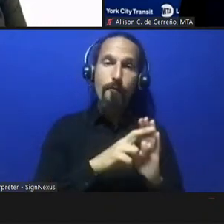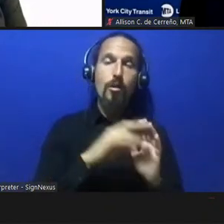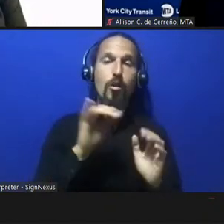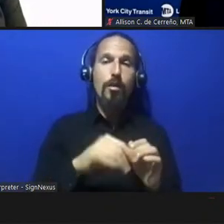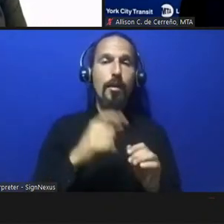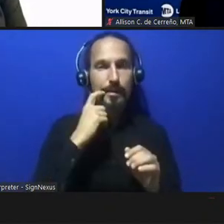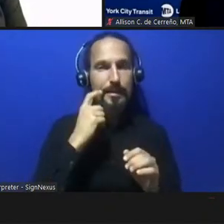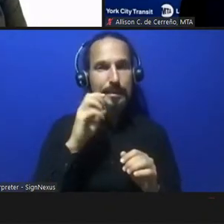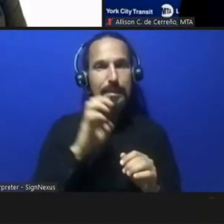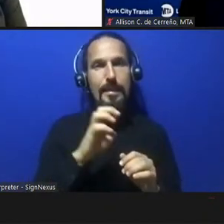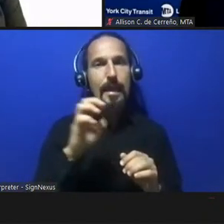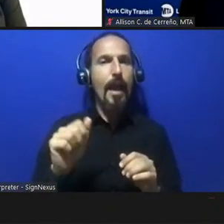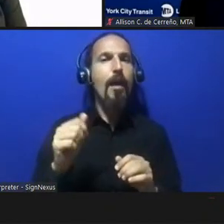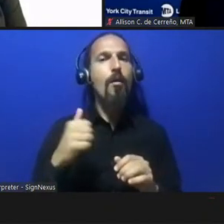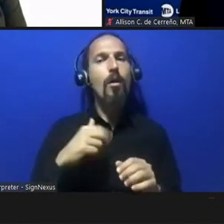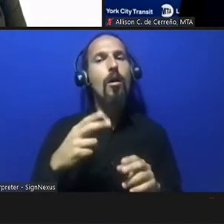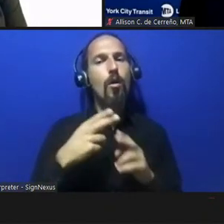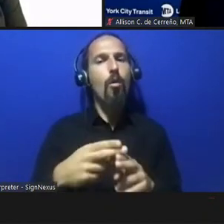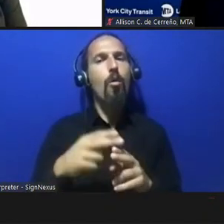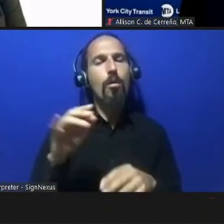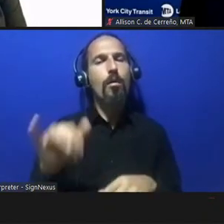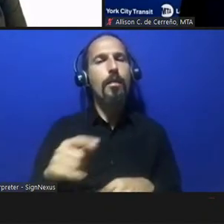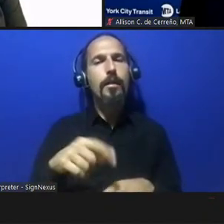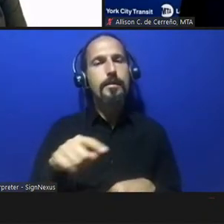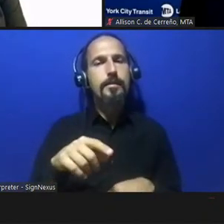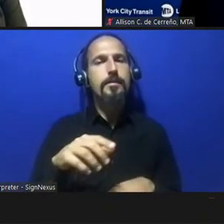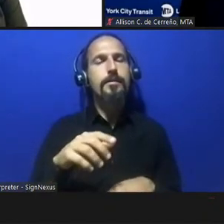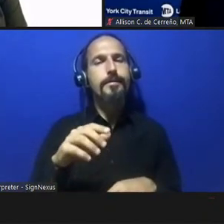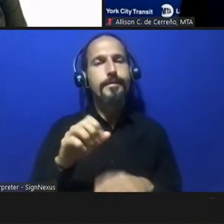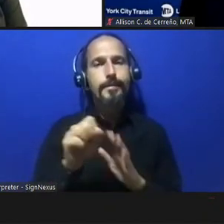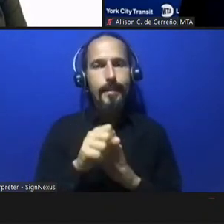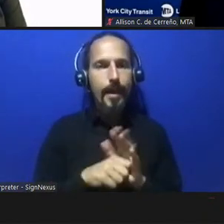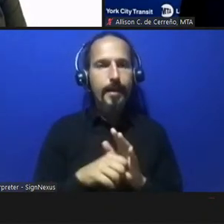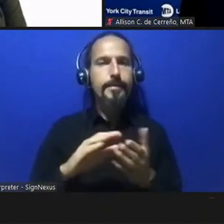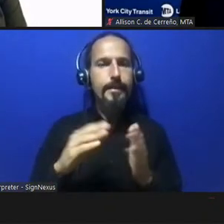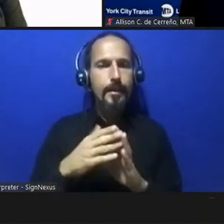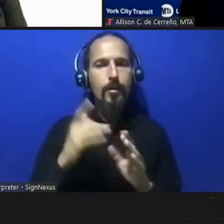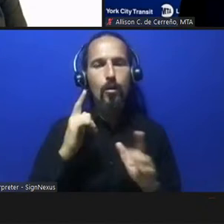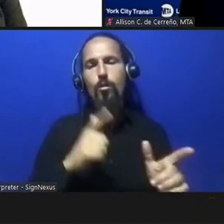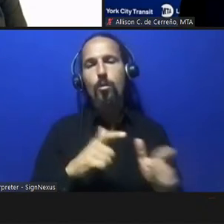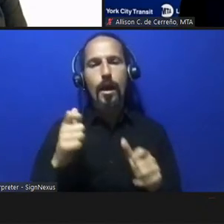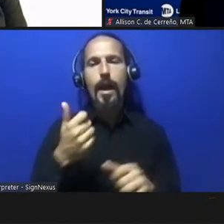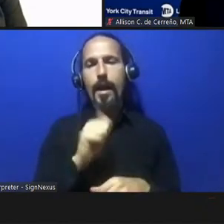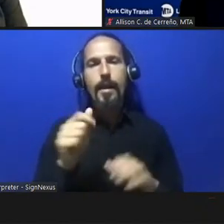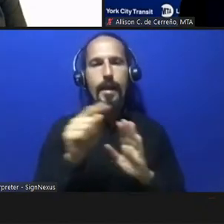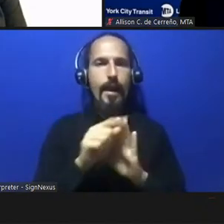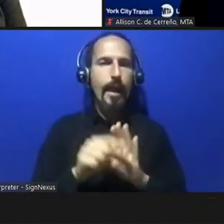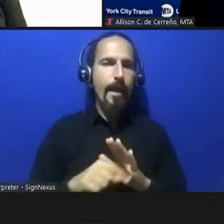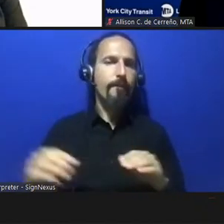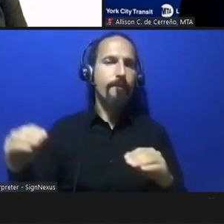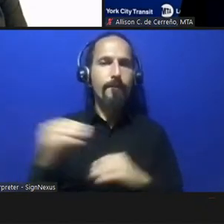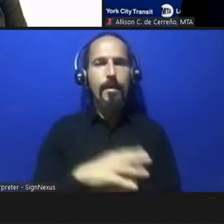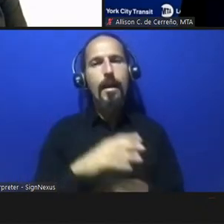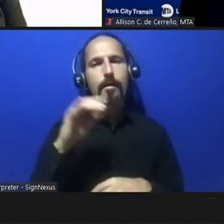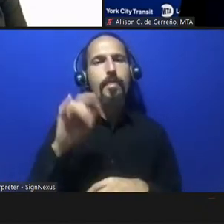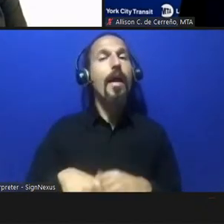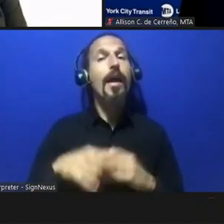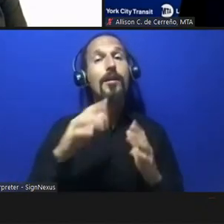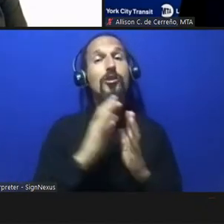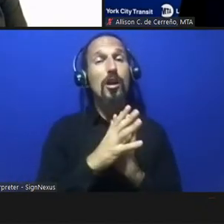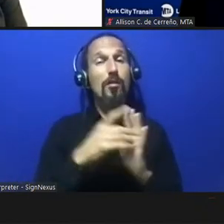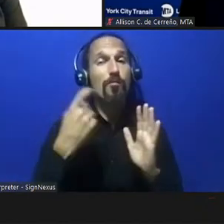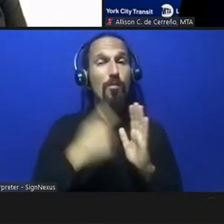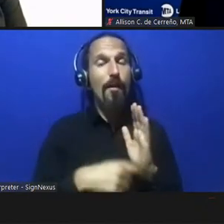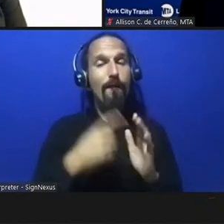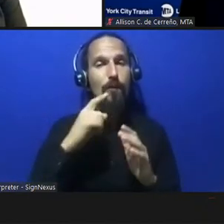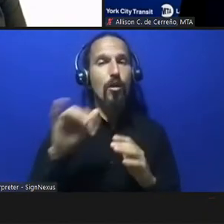ea we do call on the state and the city to act swiftly to mitigate any potential negative effects that congestion pricing may have